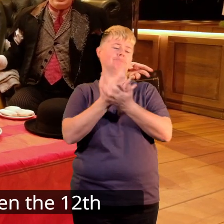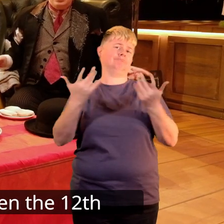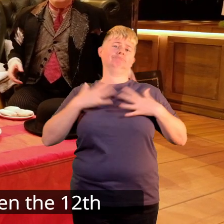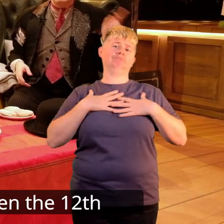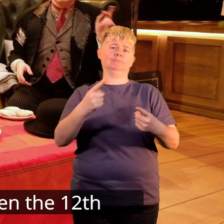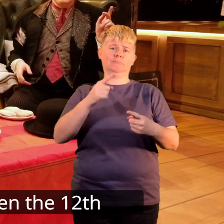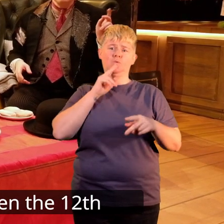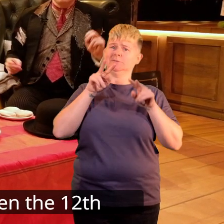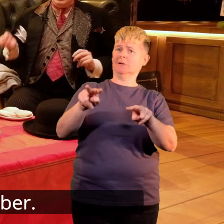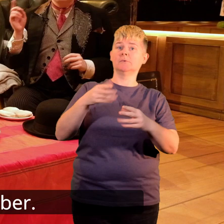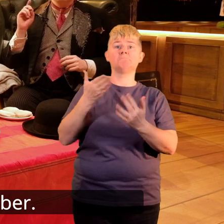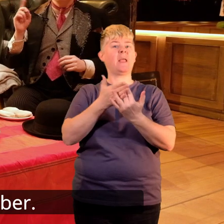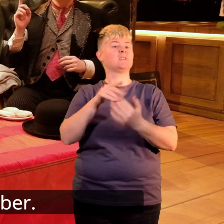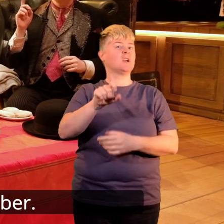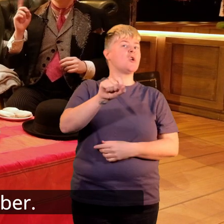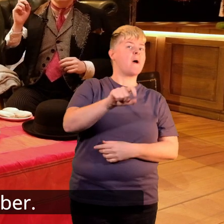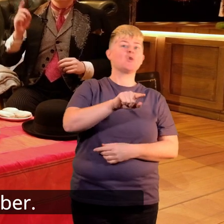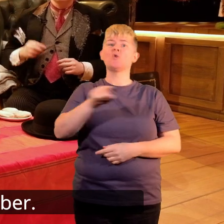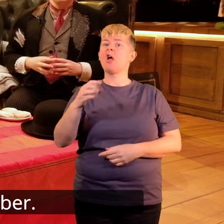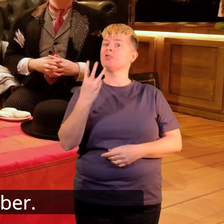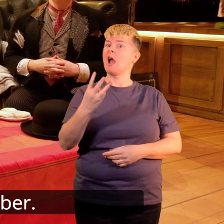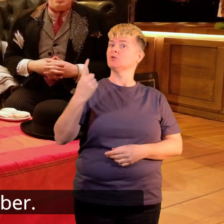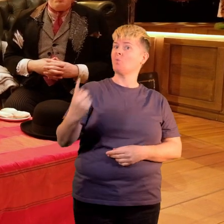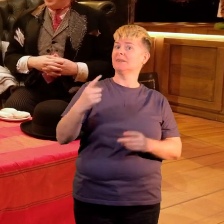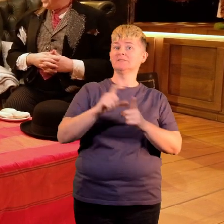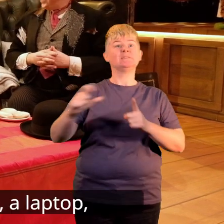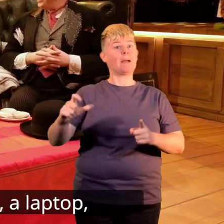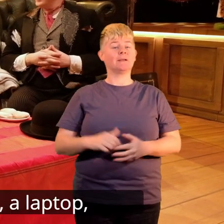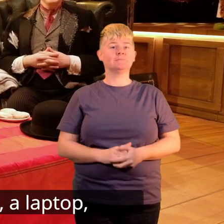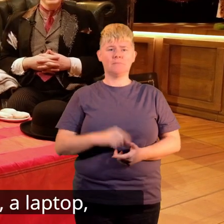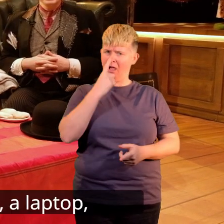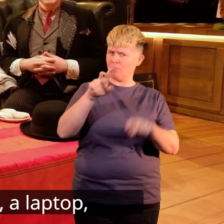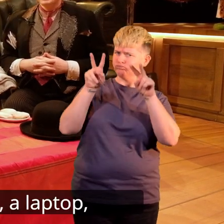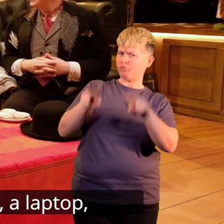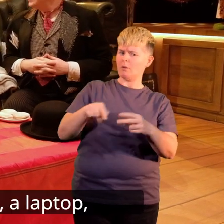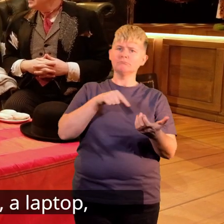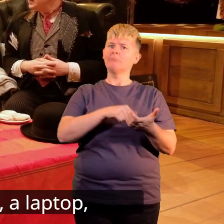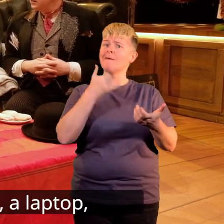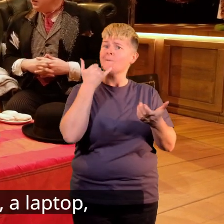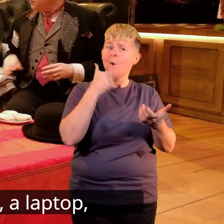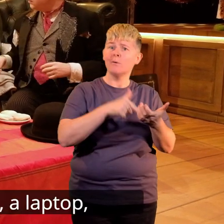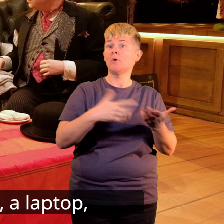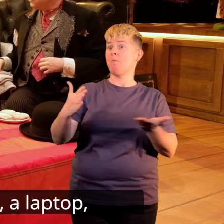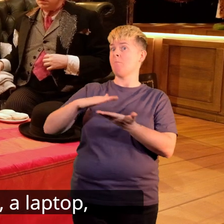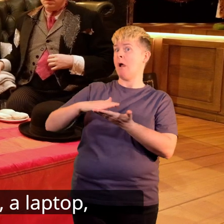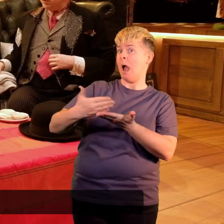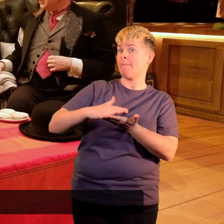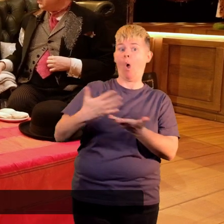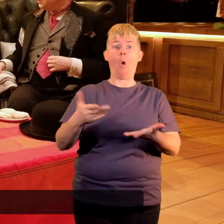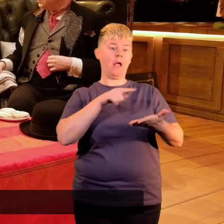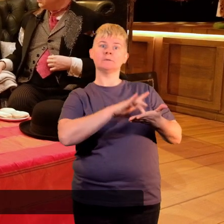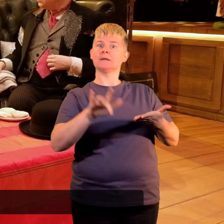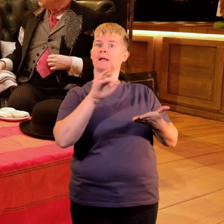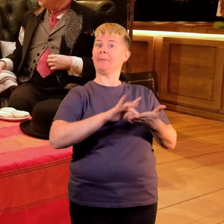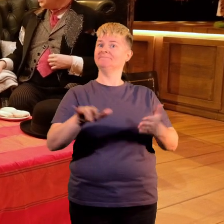as you like between the 12th and the 31st of December. You can watch it on a phone, a laptop,